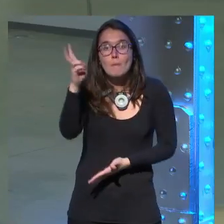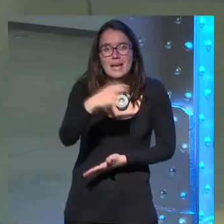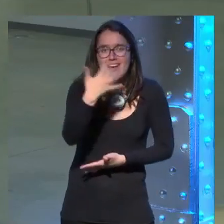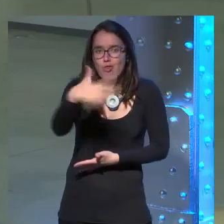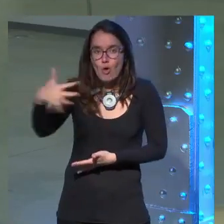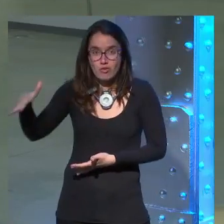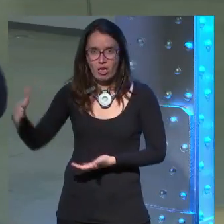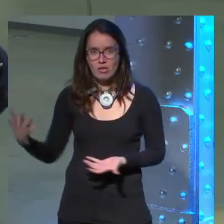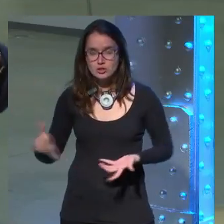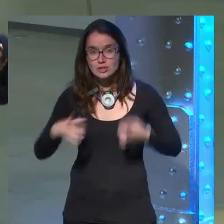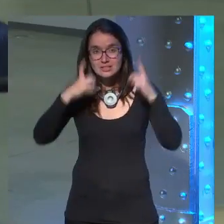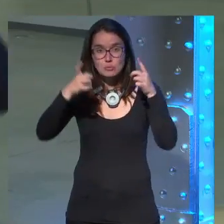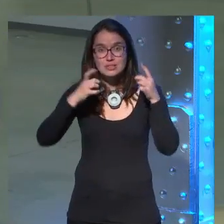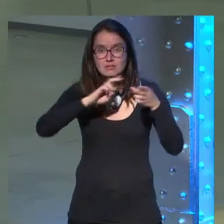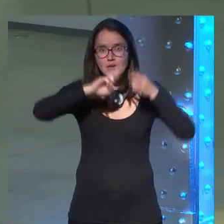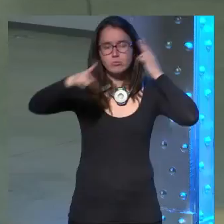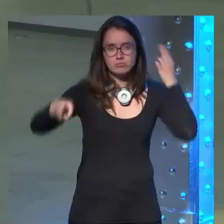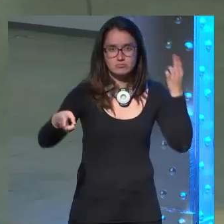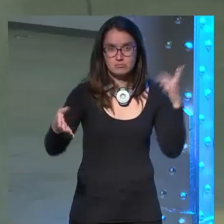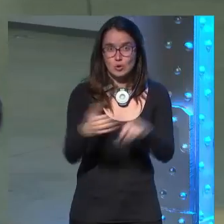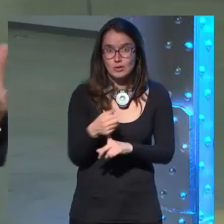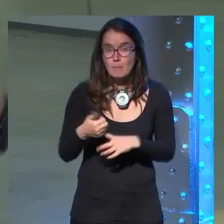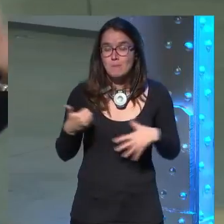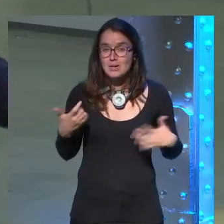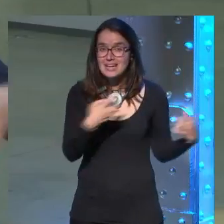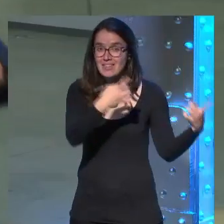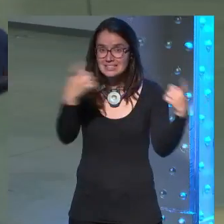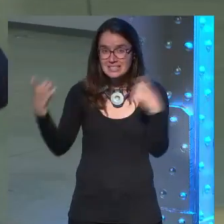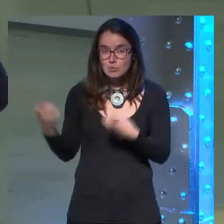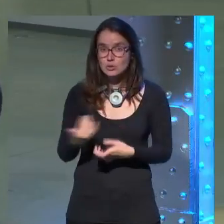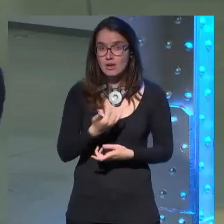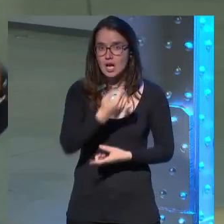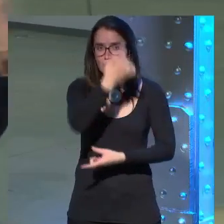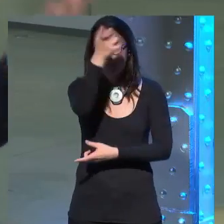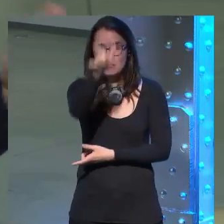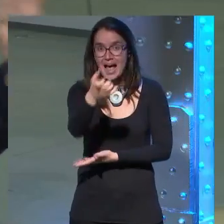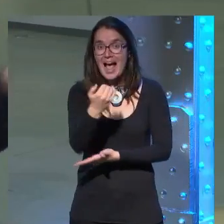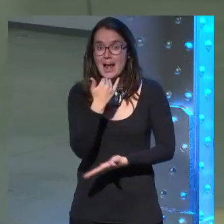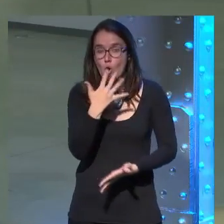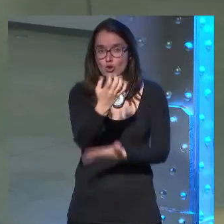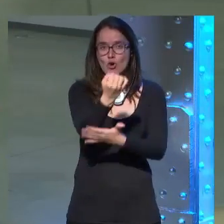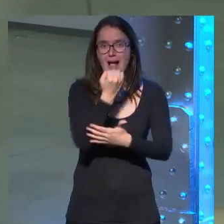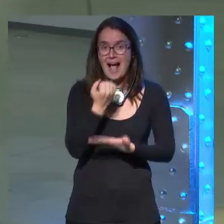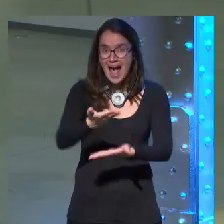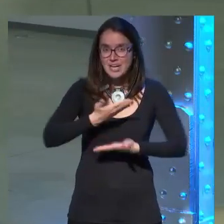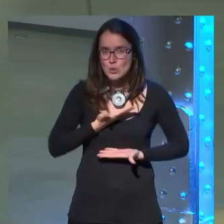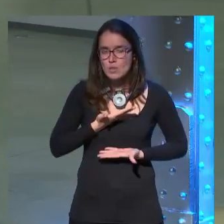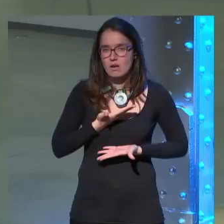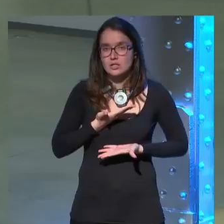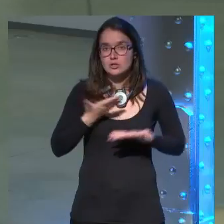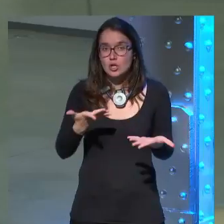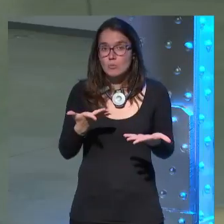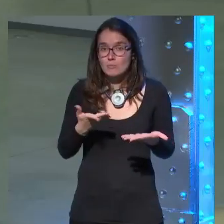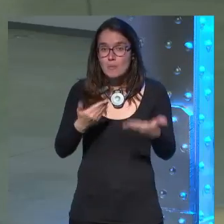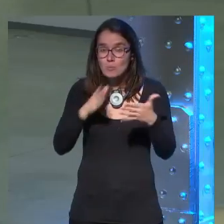trying to answer that, you need somebody to create that. And that's why religion produces the idea of a creator.